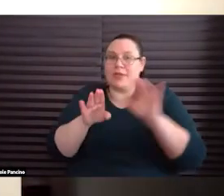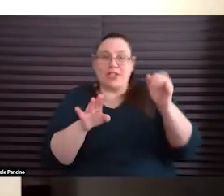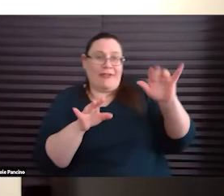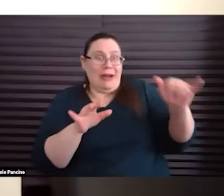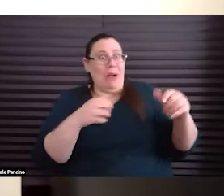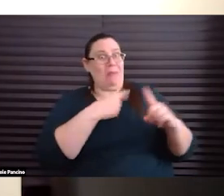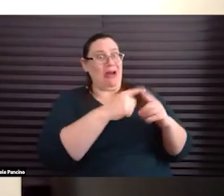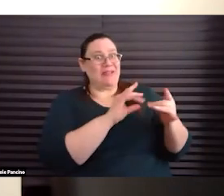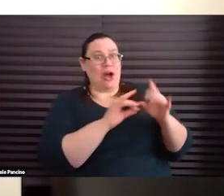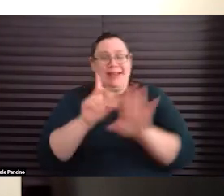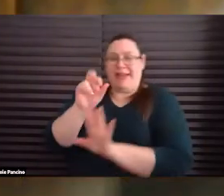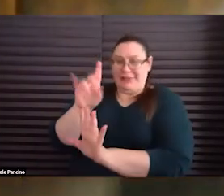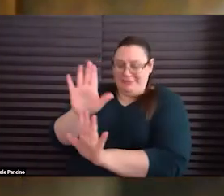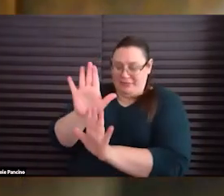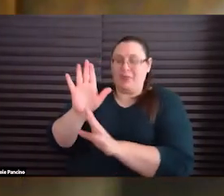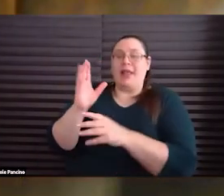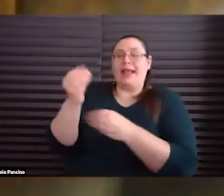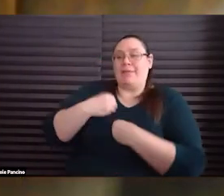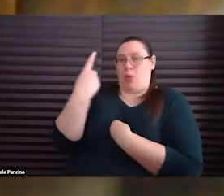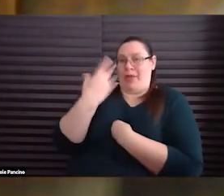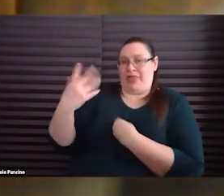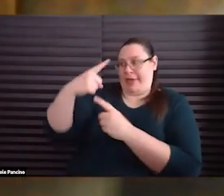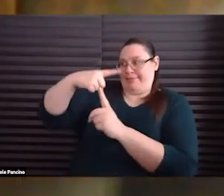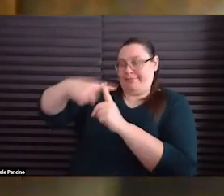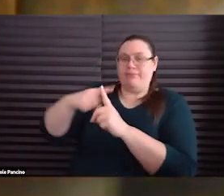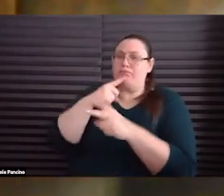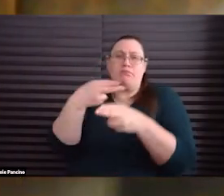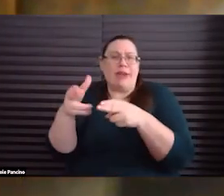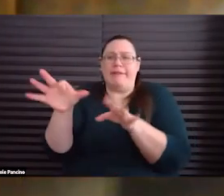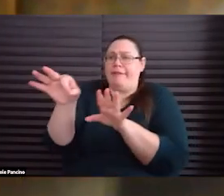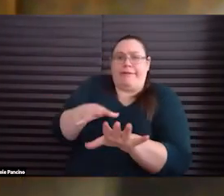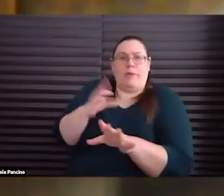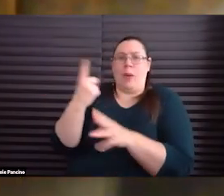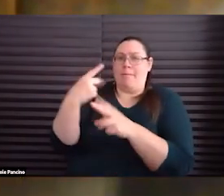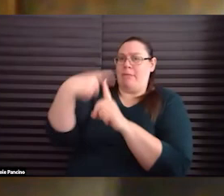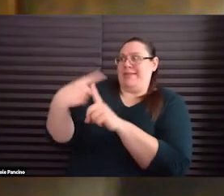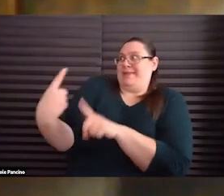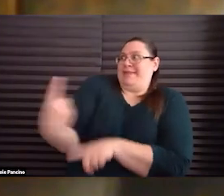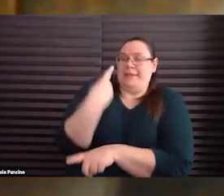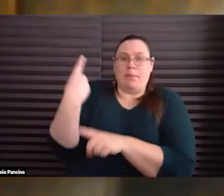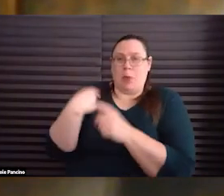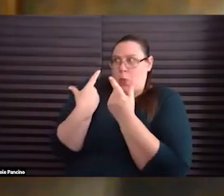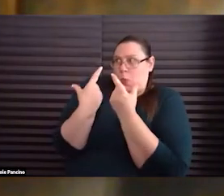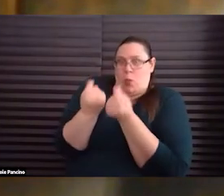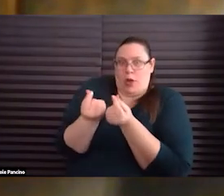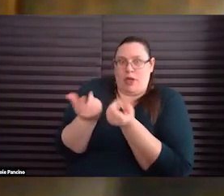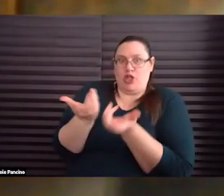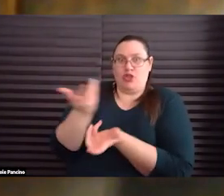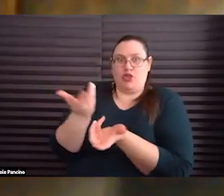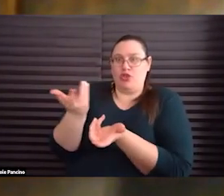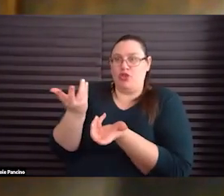on. Give me one optimistic, very quick nugget on that. What do we do about that? It's